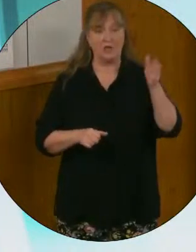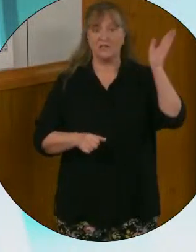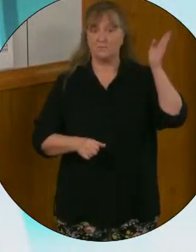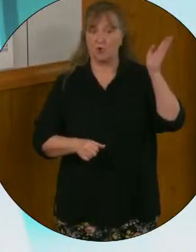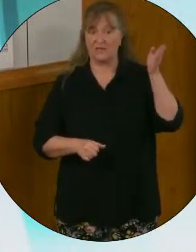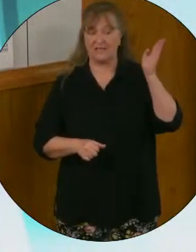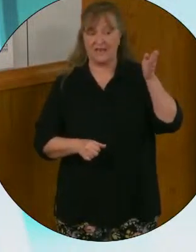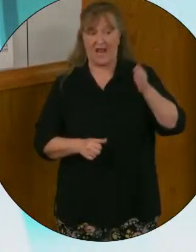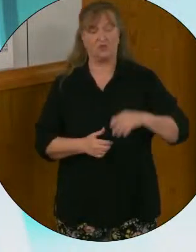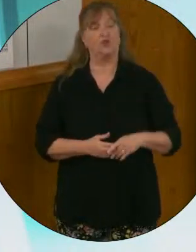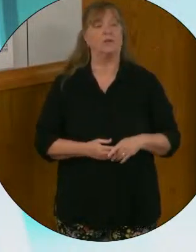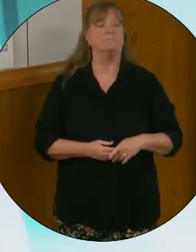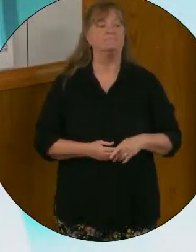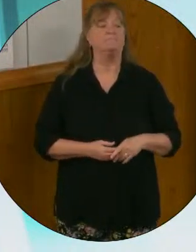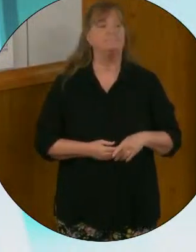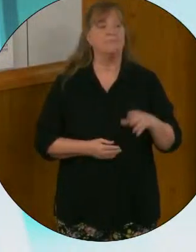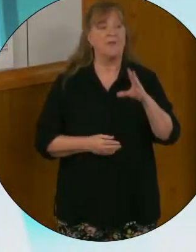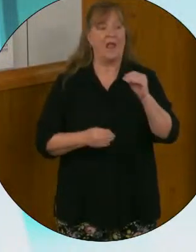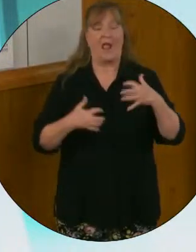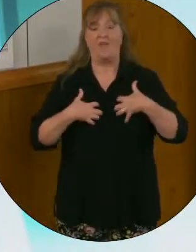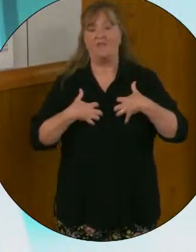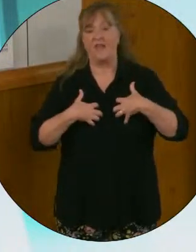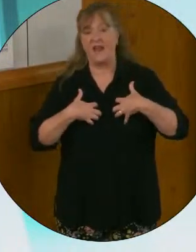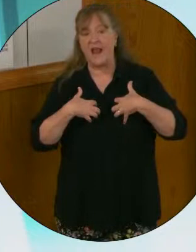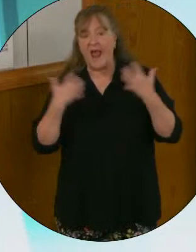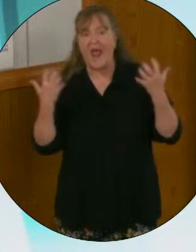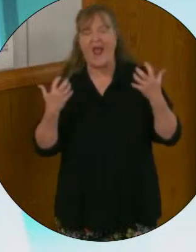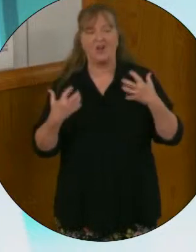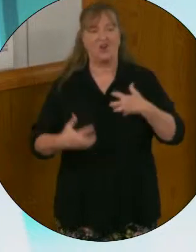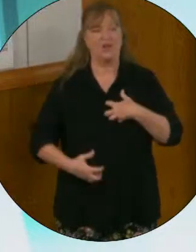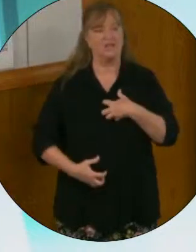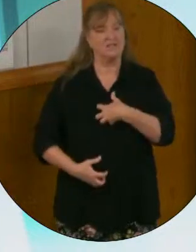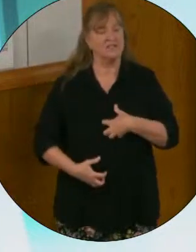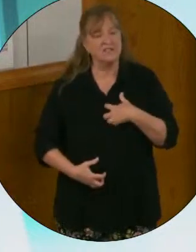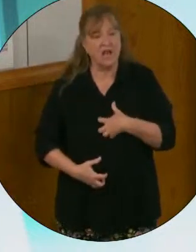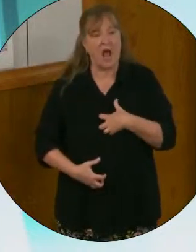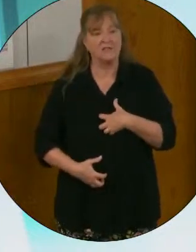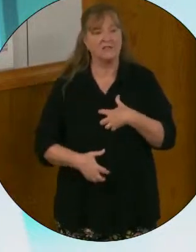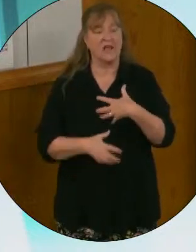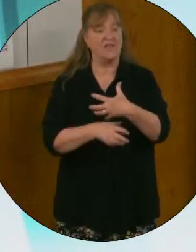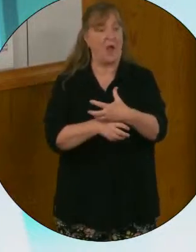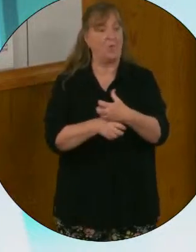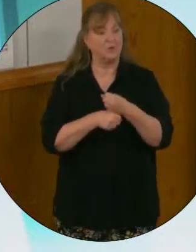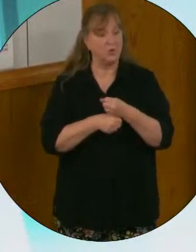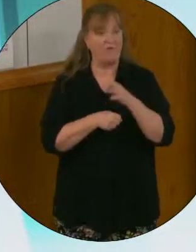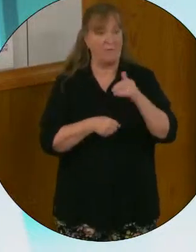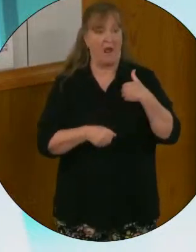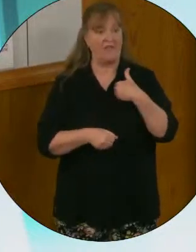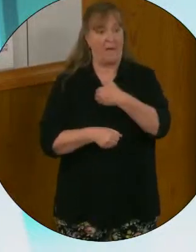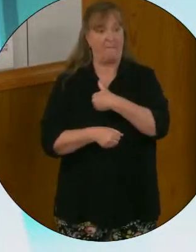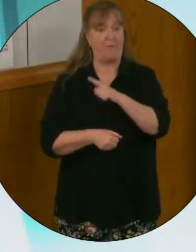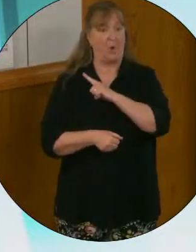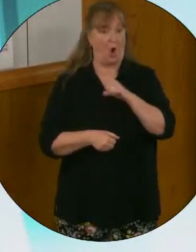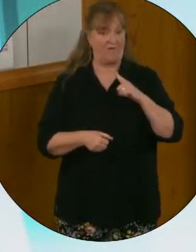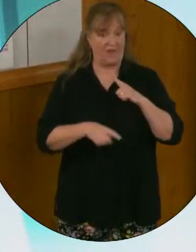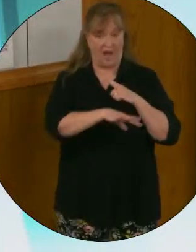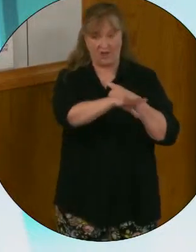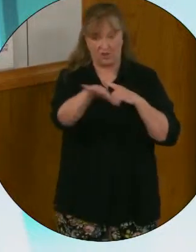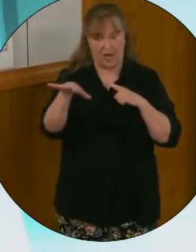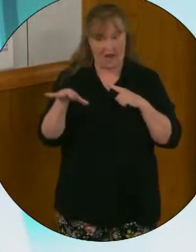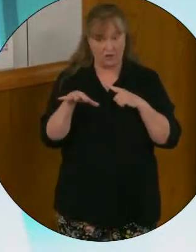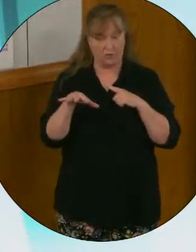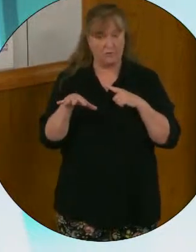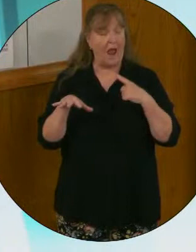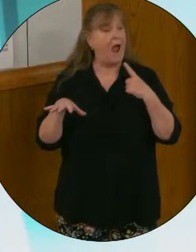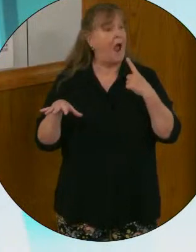presentation and the anger and disgust that was received by members of the legislature. I